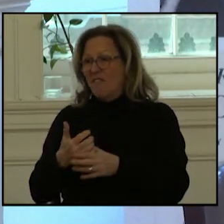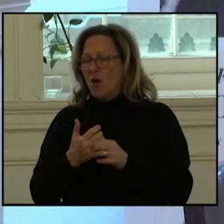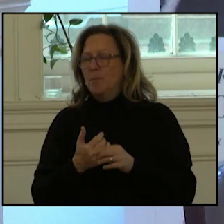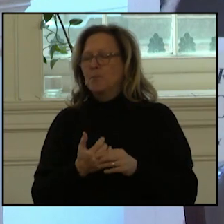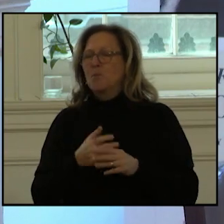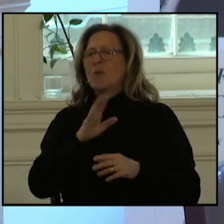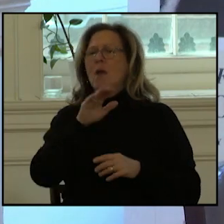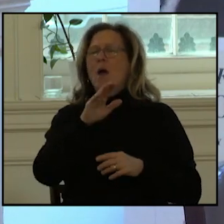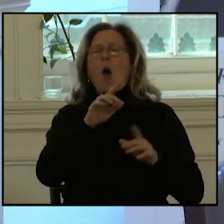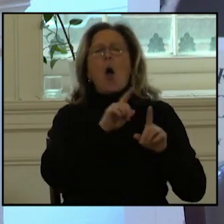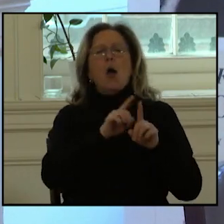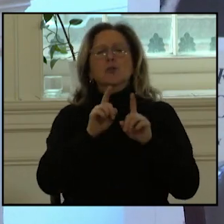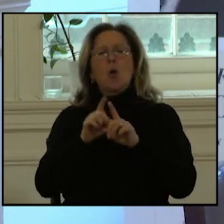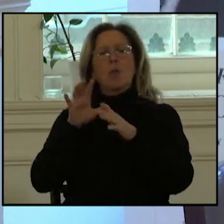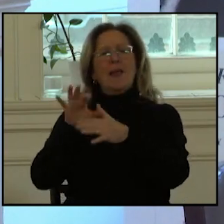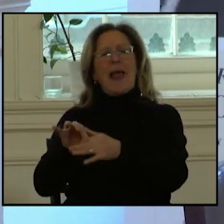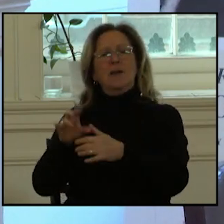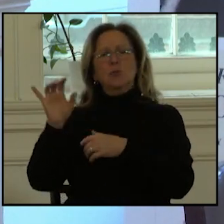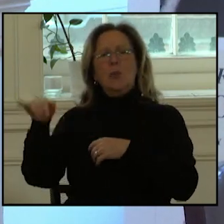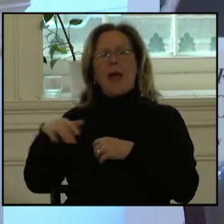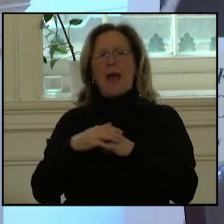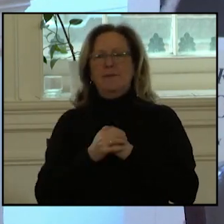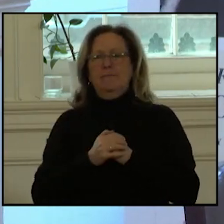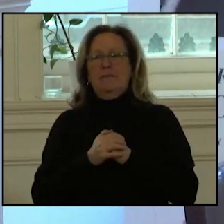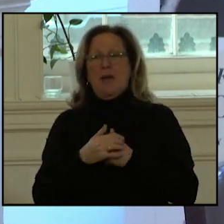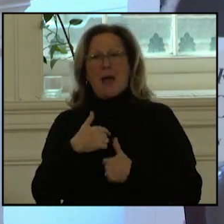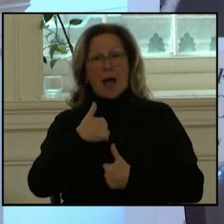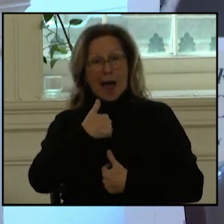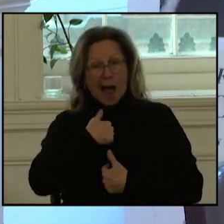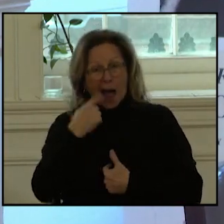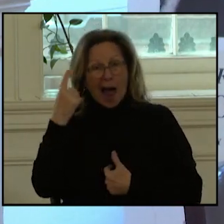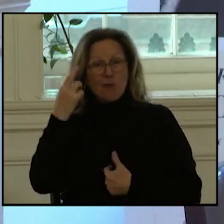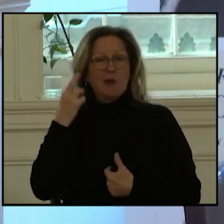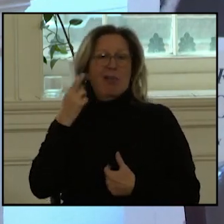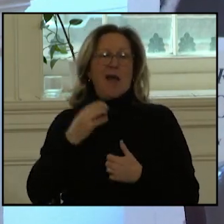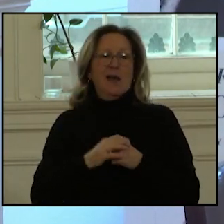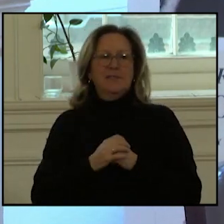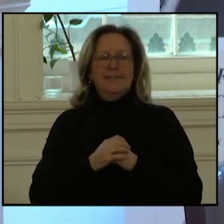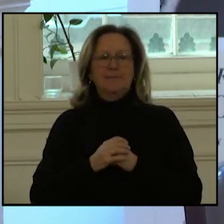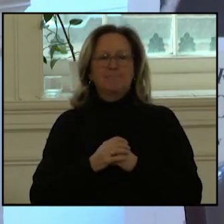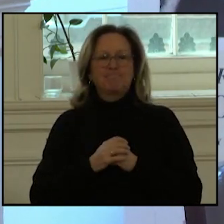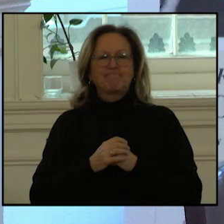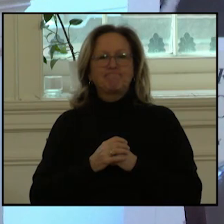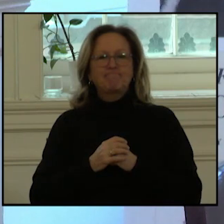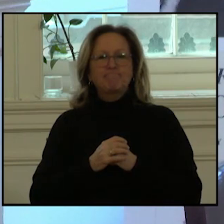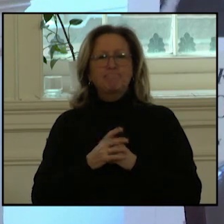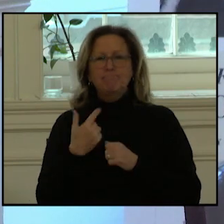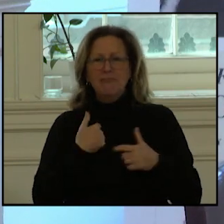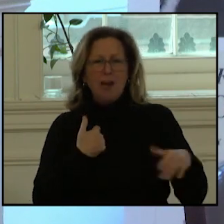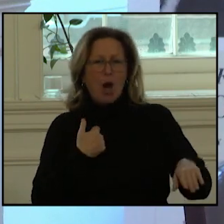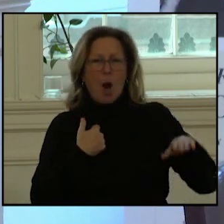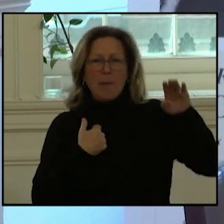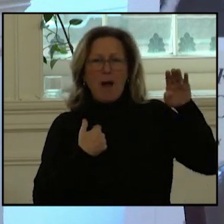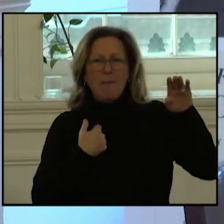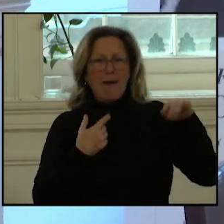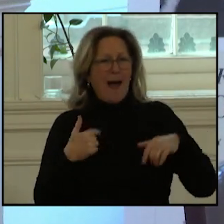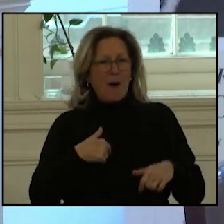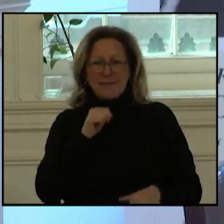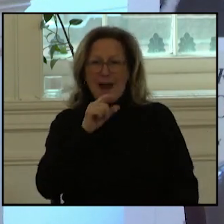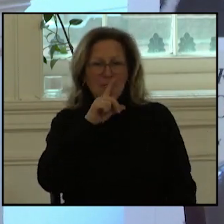Also, another thing relative to that, you know, something that I realize over the years is that, you know, coming up, I didn't have a whole lot of interest